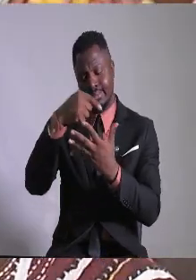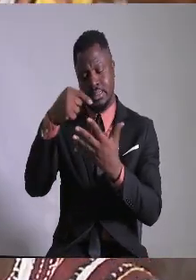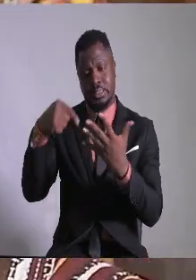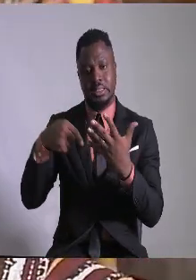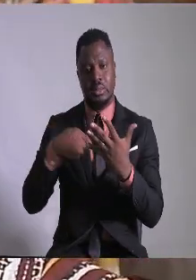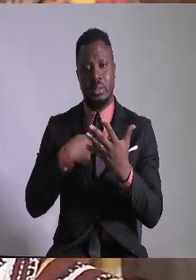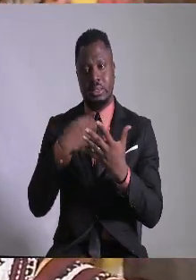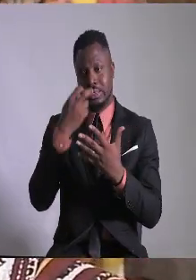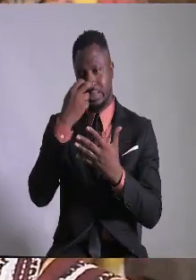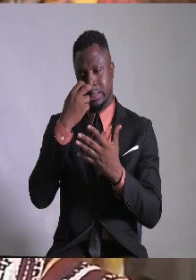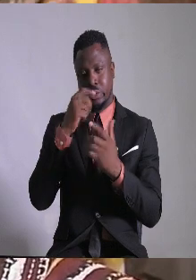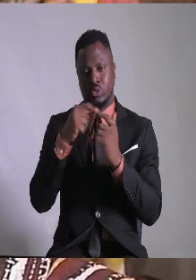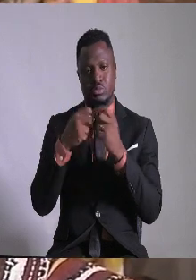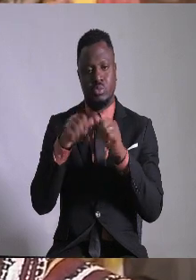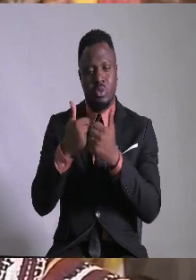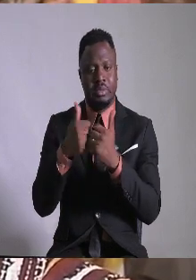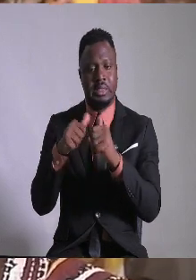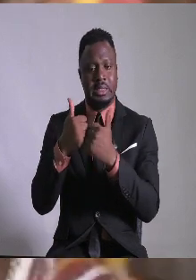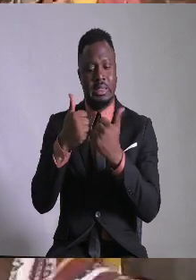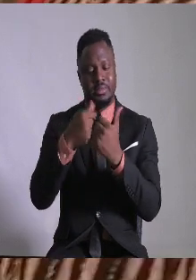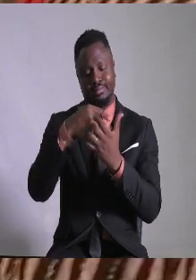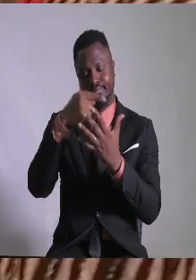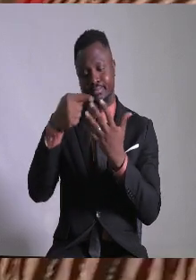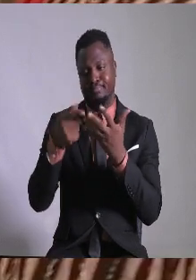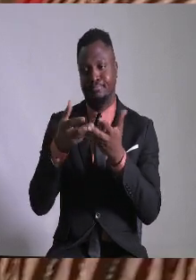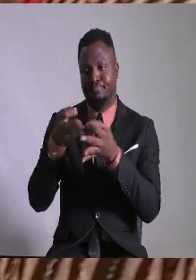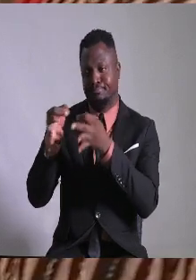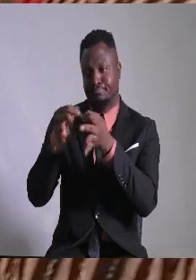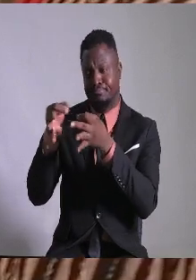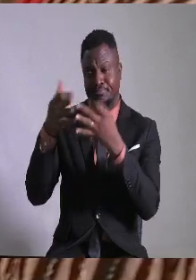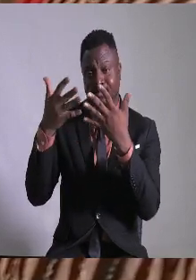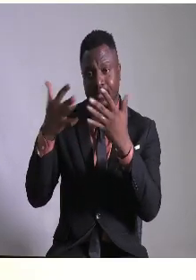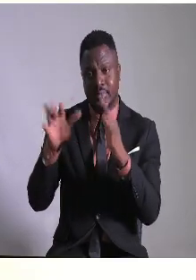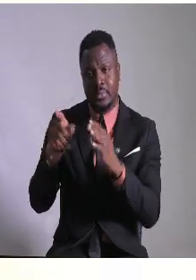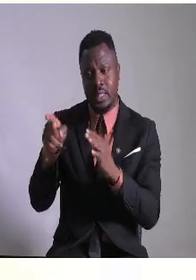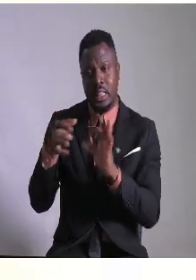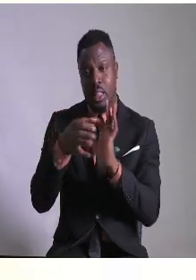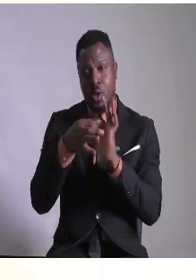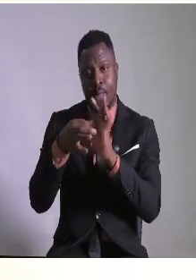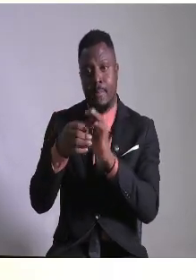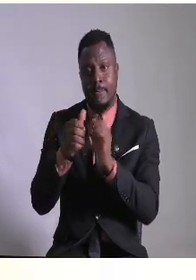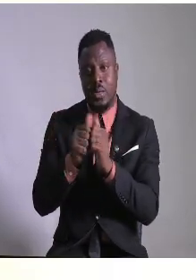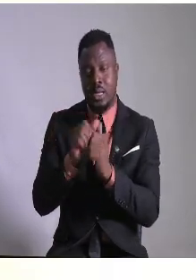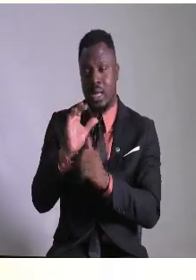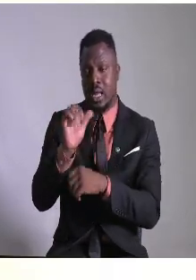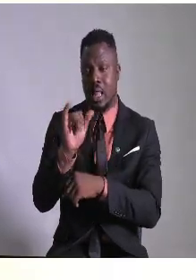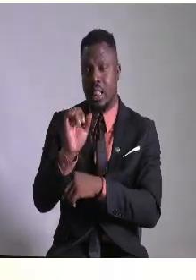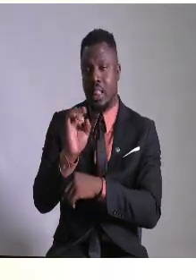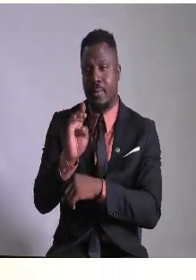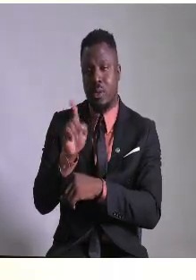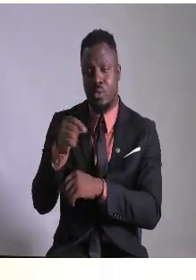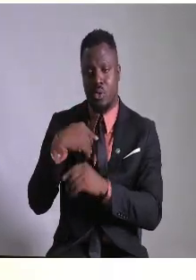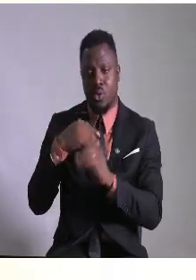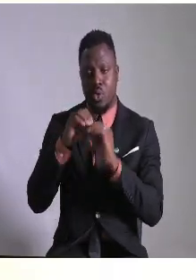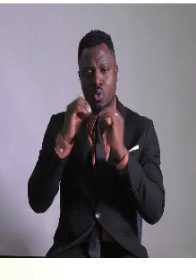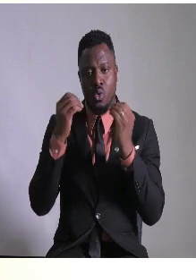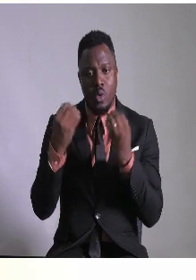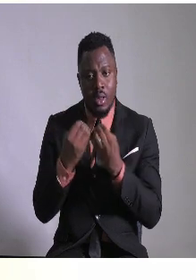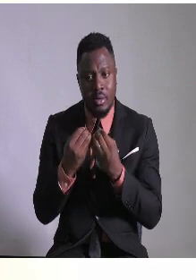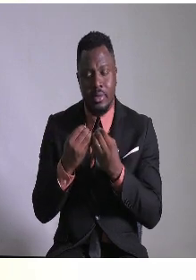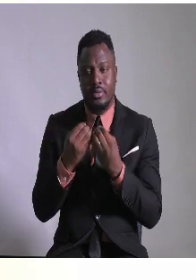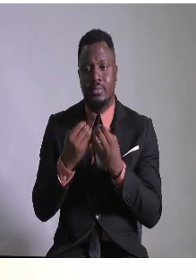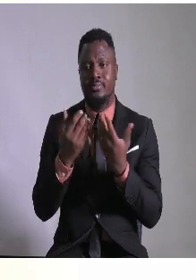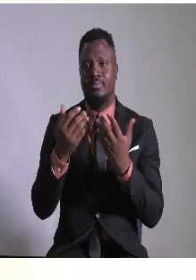are facing the GBU in the municipality. We also, in collaboration with CALID, we organize